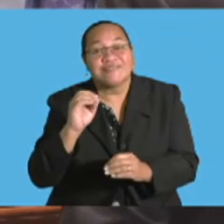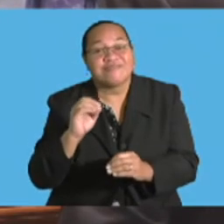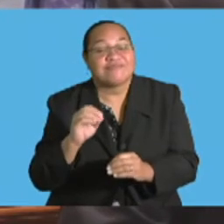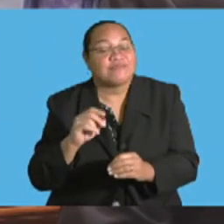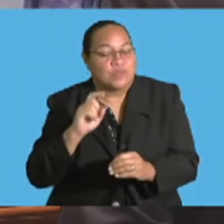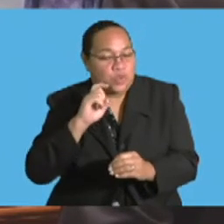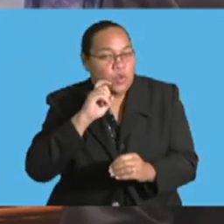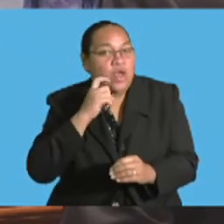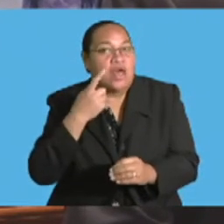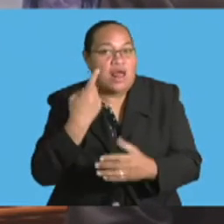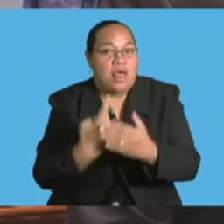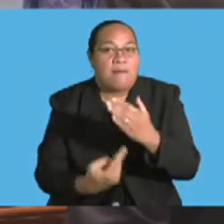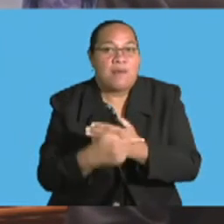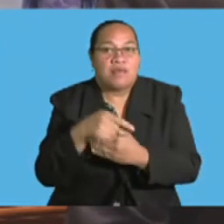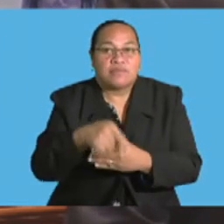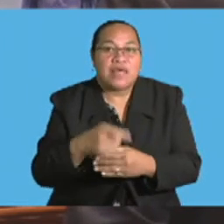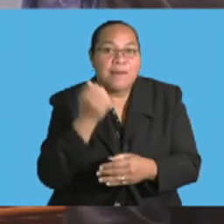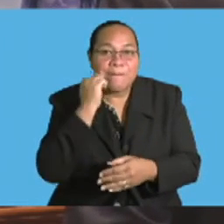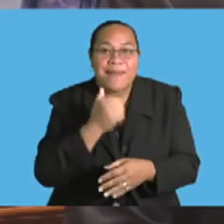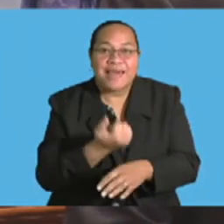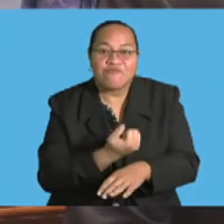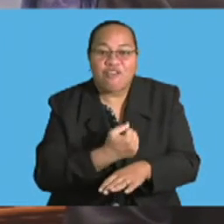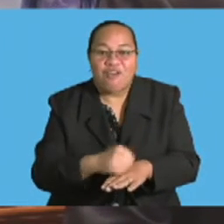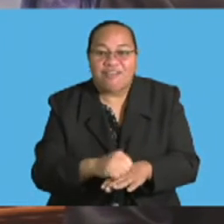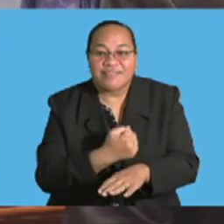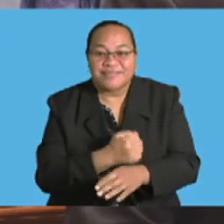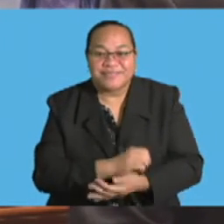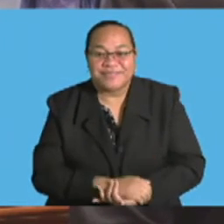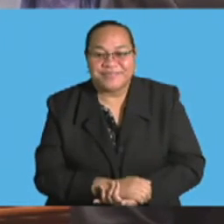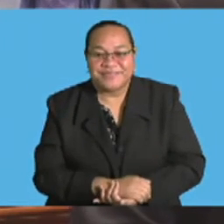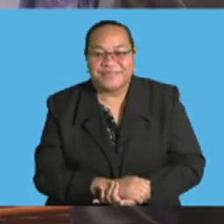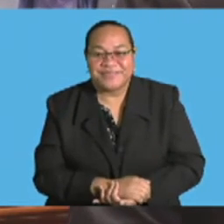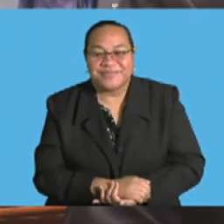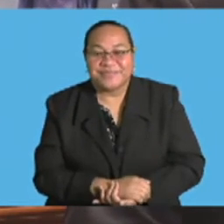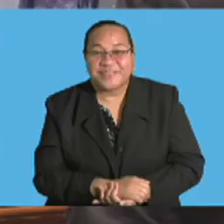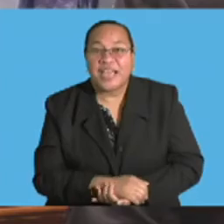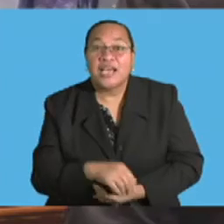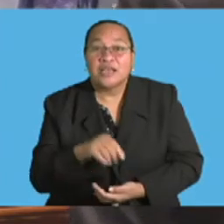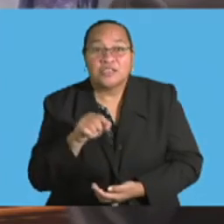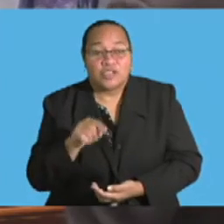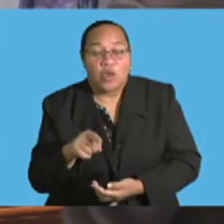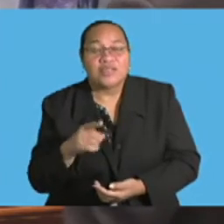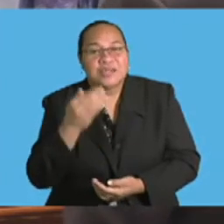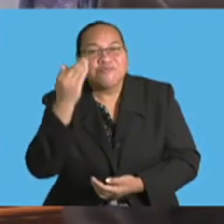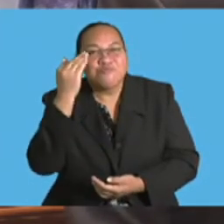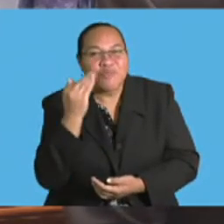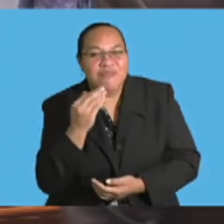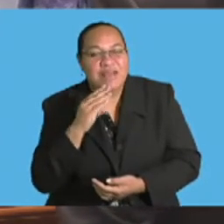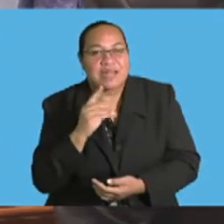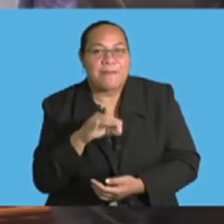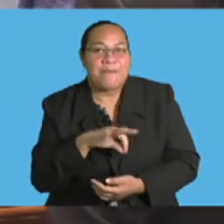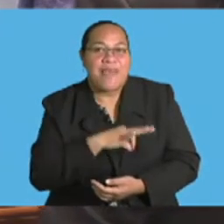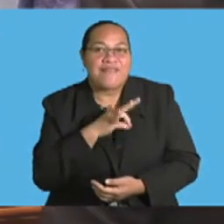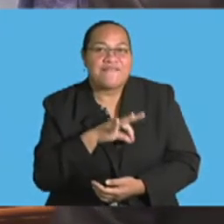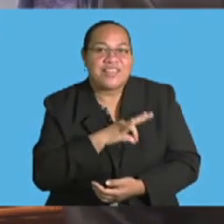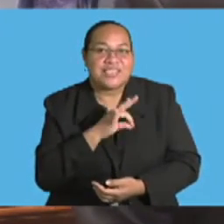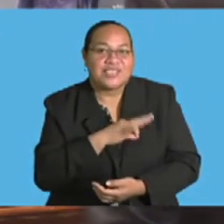conducted at Black Rock. So that very briefly, Mr. Speaker, sir, are some of the benefits to the